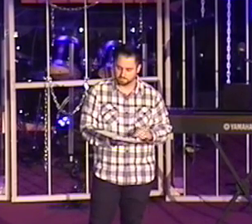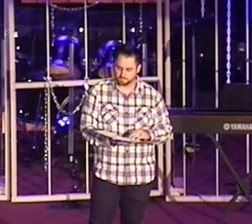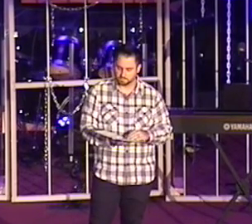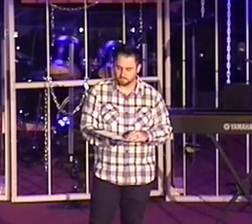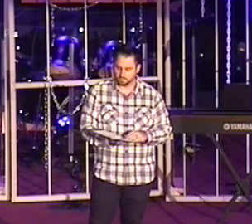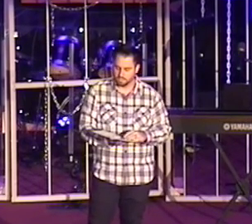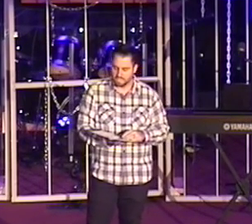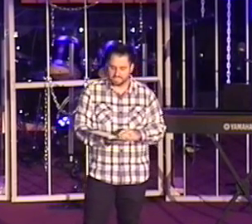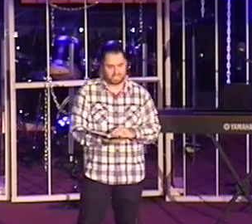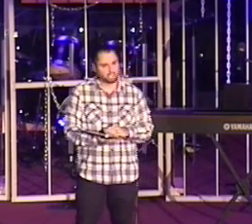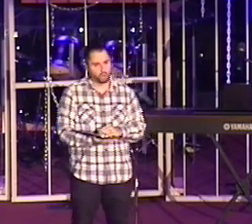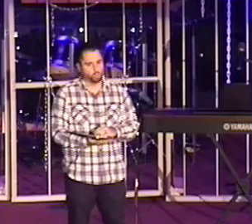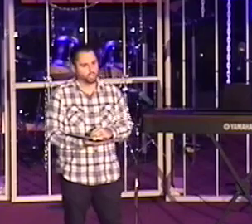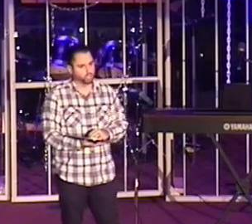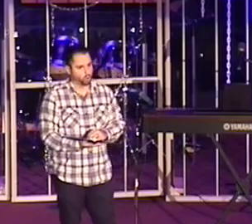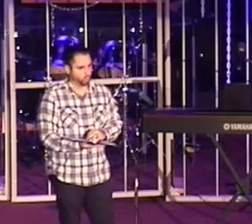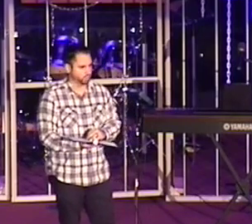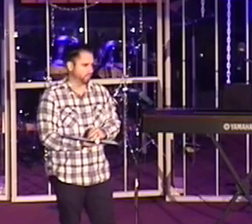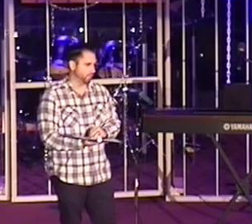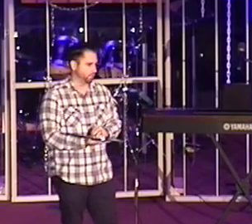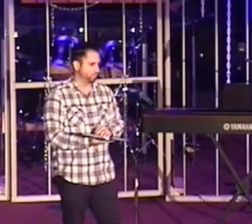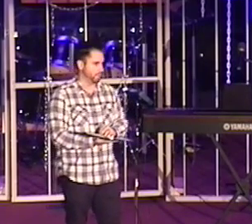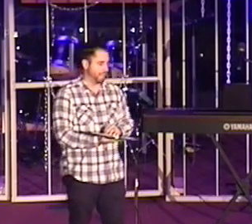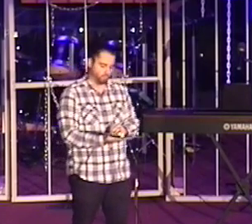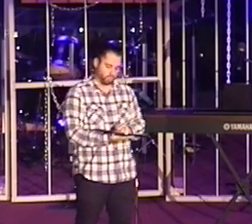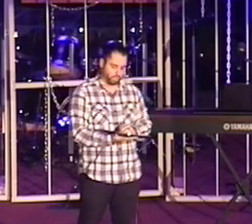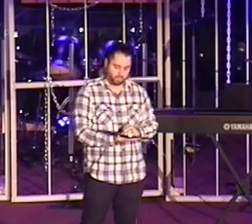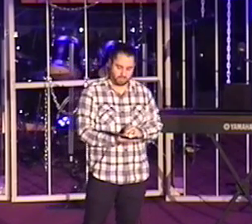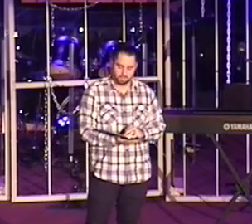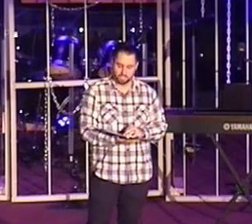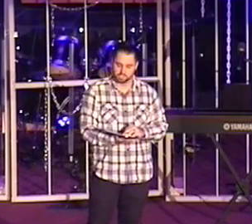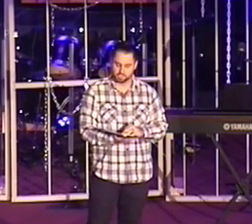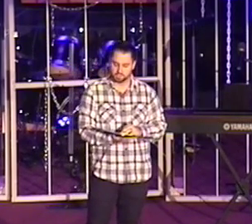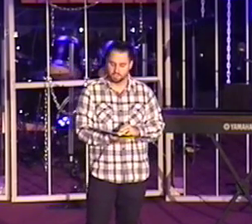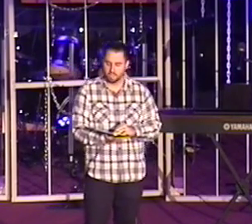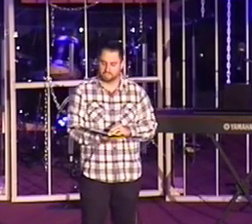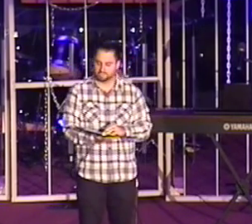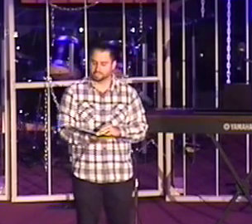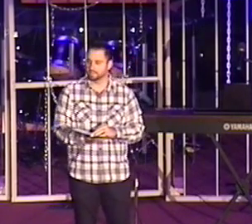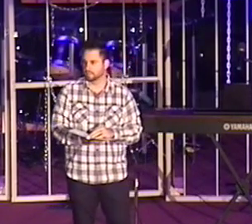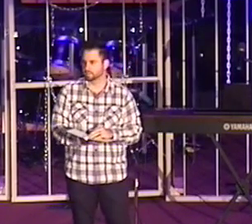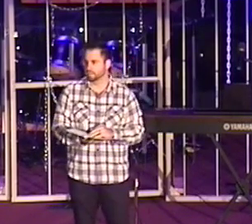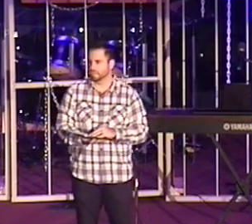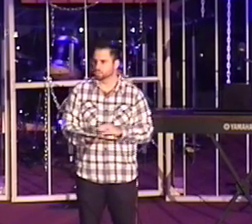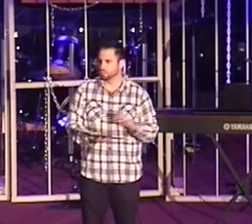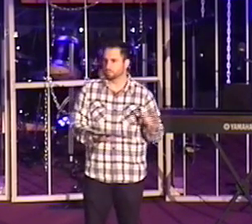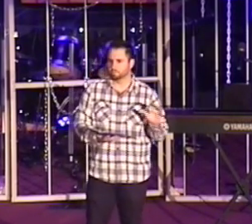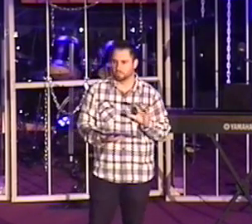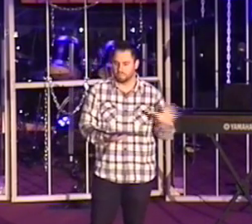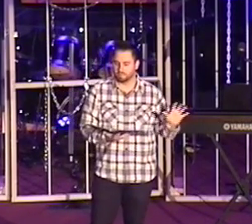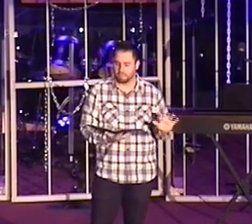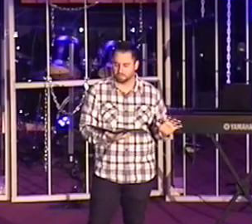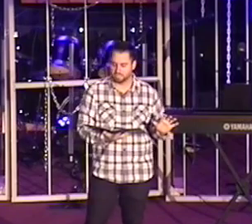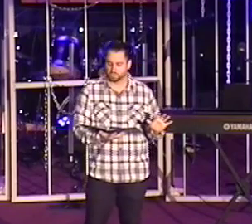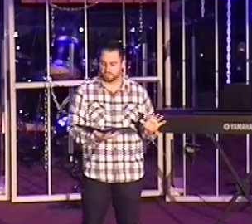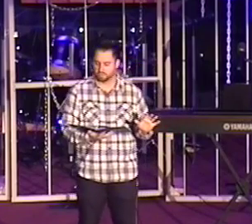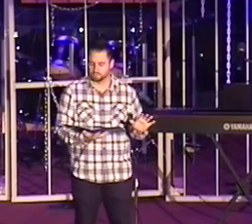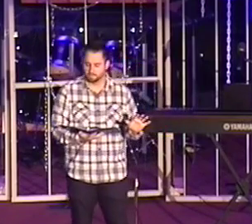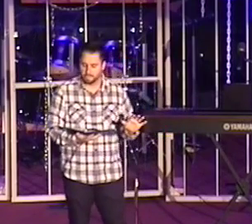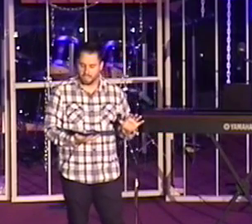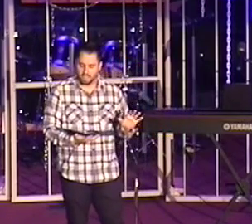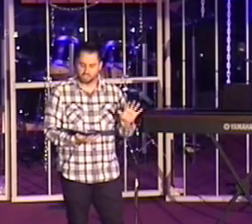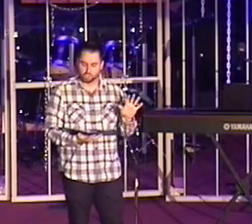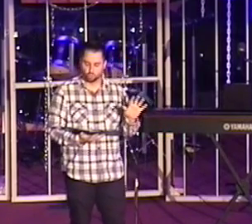mindset. He says, I don't want you to court the favor of men. I don't want you to be men pleasers. It's a sickness. Here's what to be a man pleaser